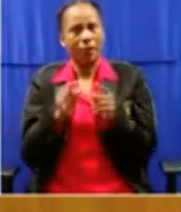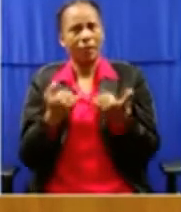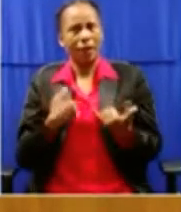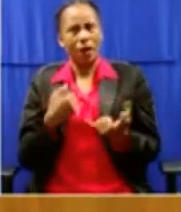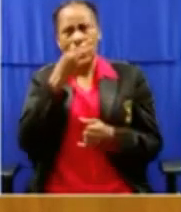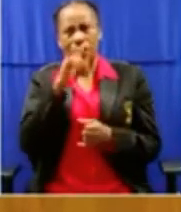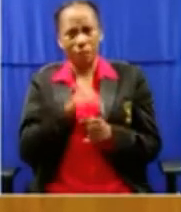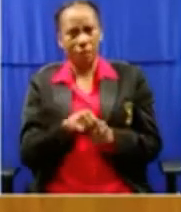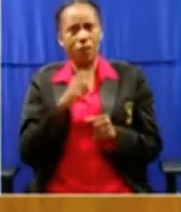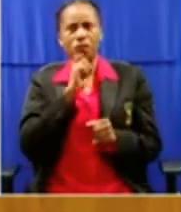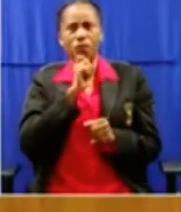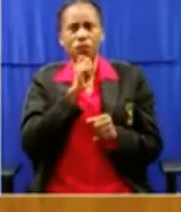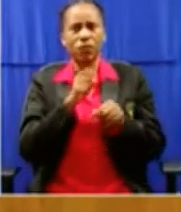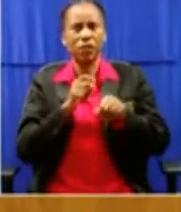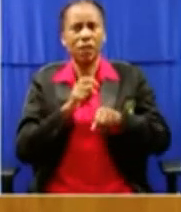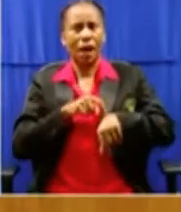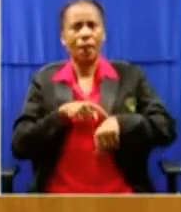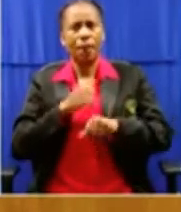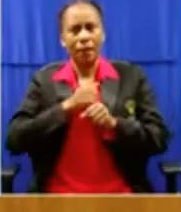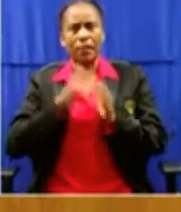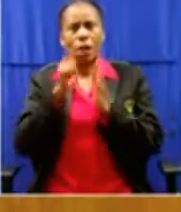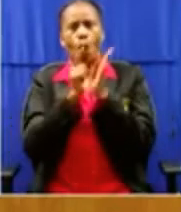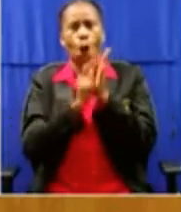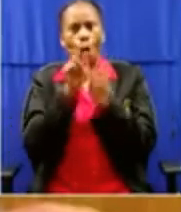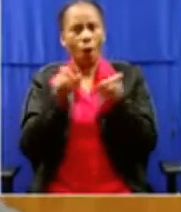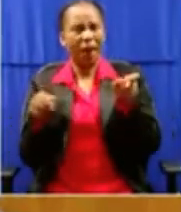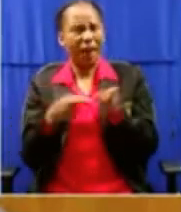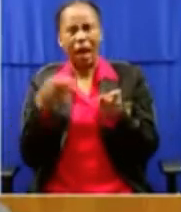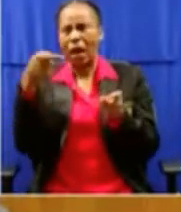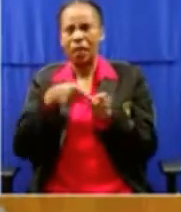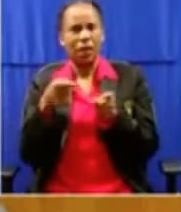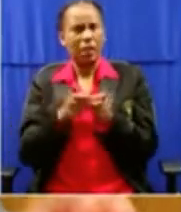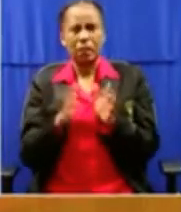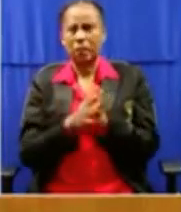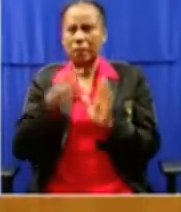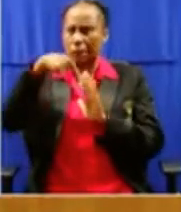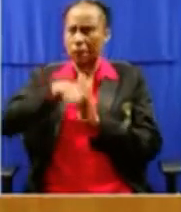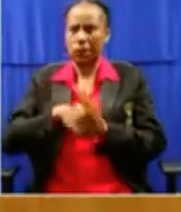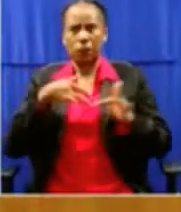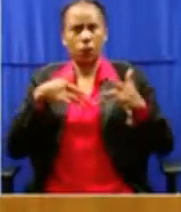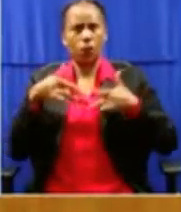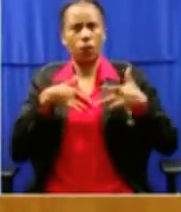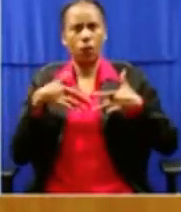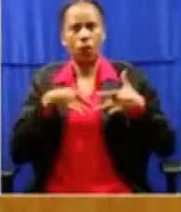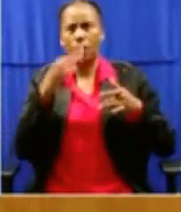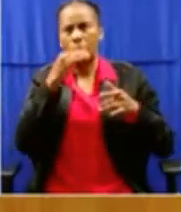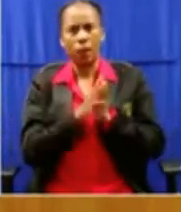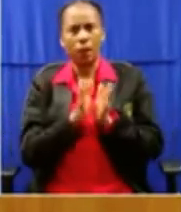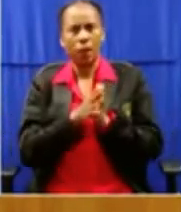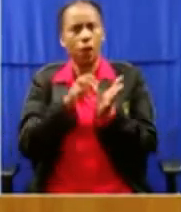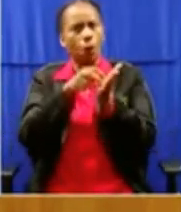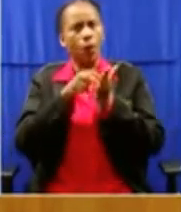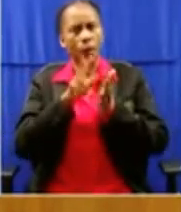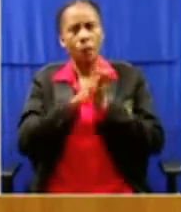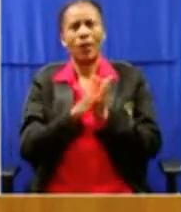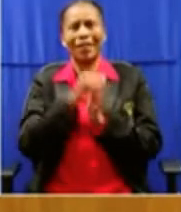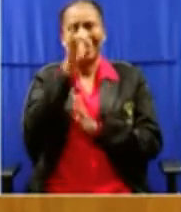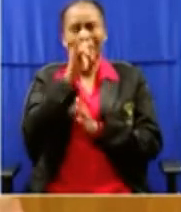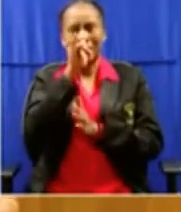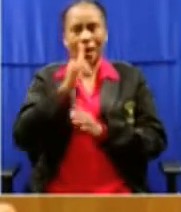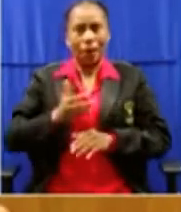lawyer, is a very deeply concerning aspect, and that is removing the requirement of criminal intent